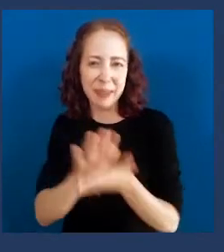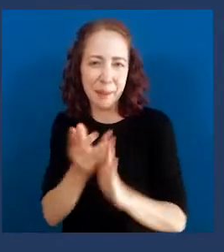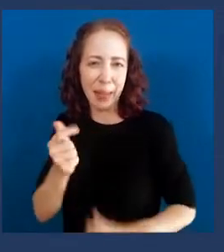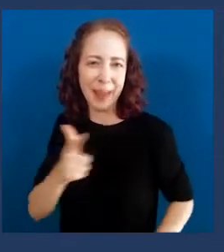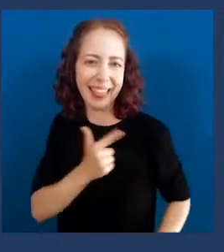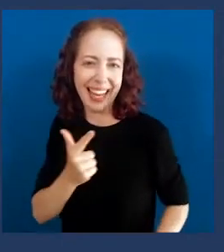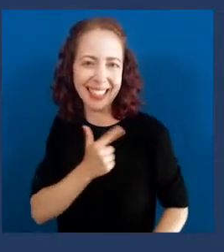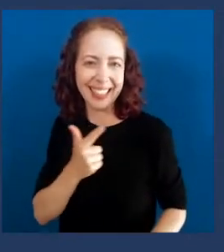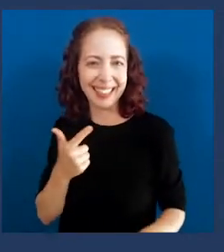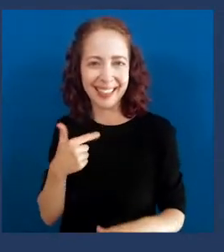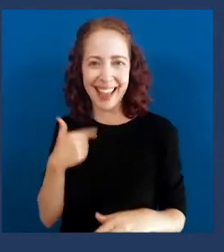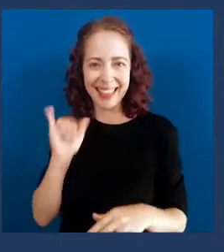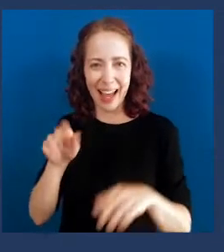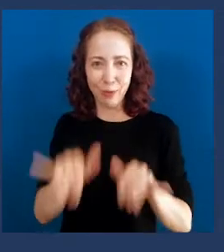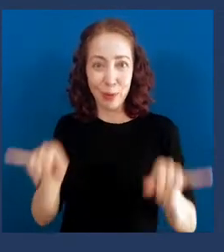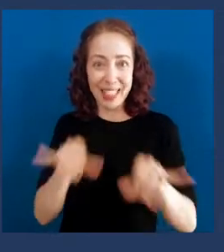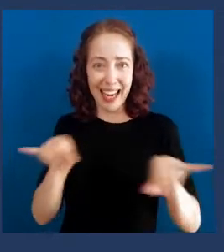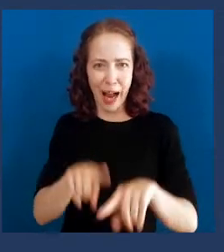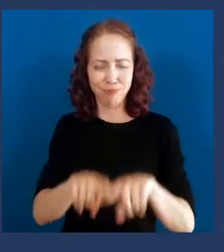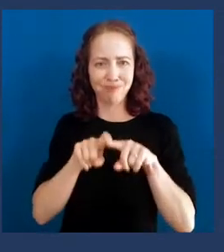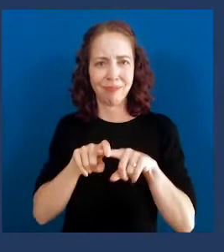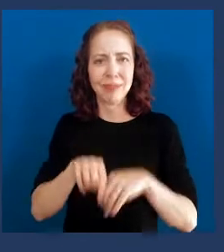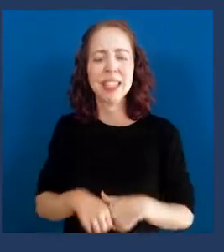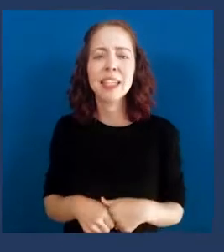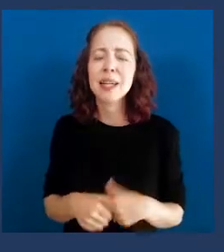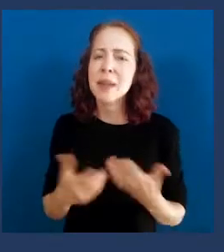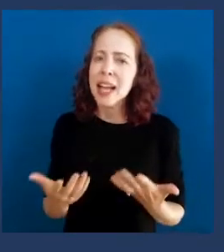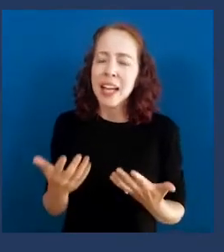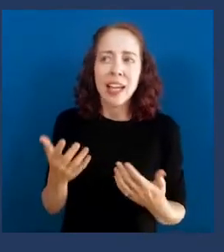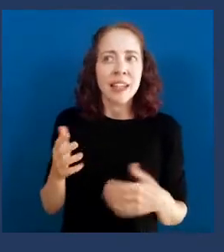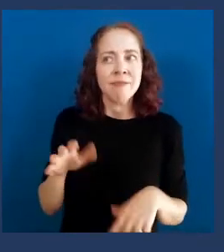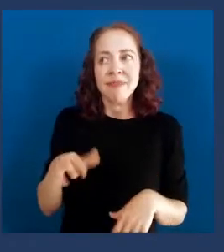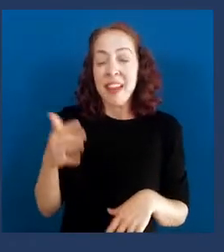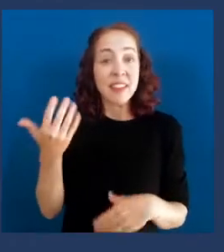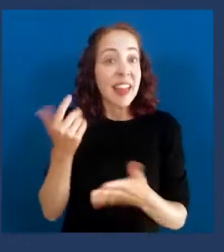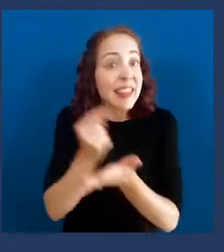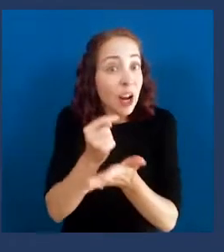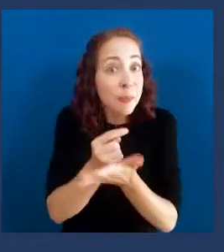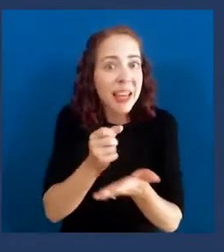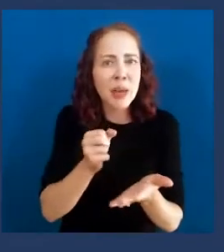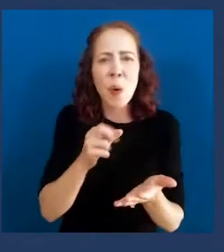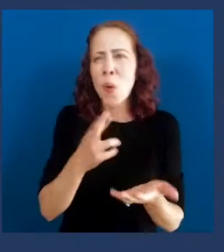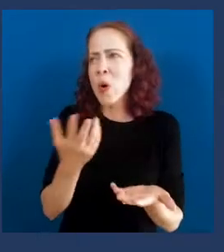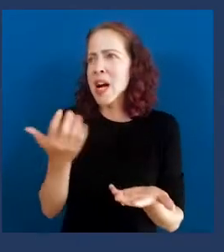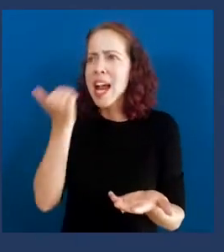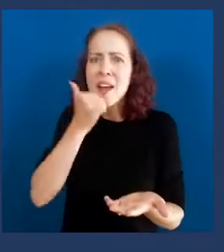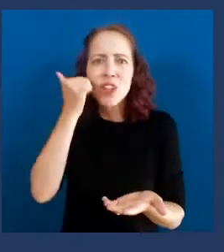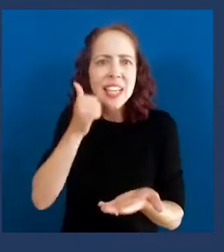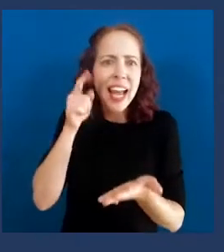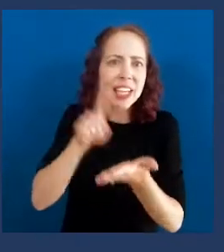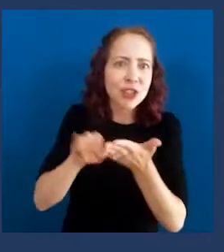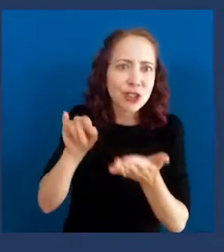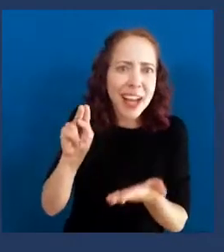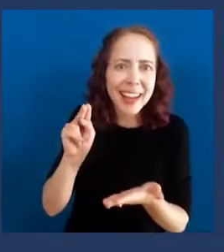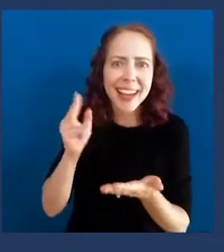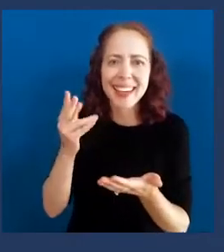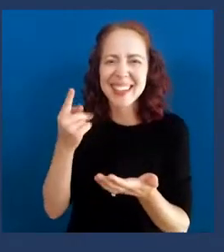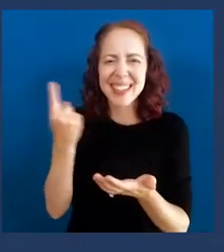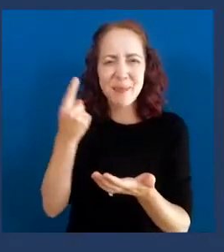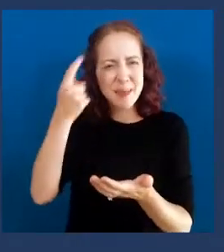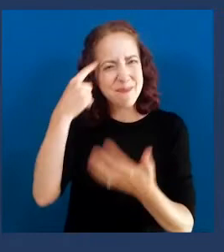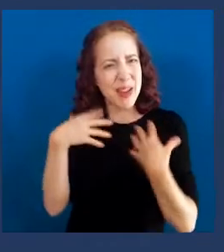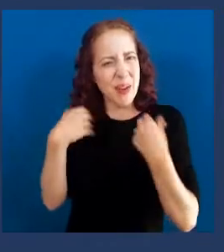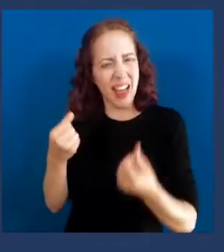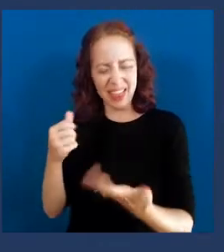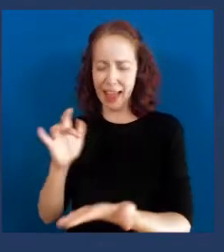like little things like that, like I don't know if it's whether it is more therapy based or if it's like a daily checkpoint, like some little thing,